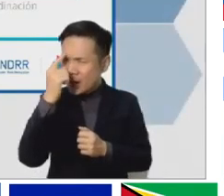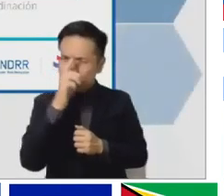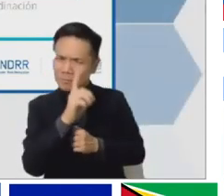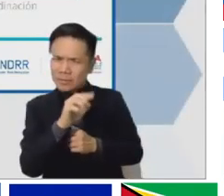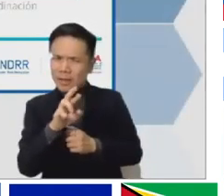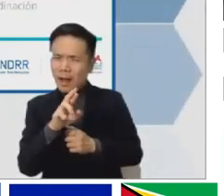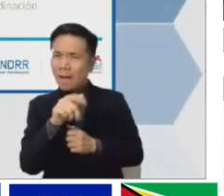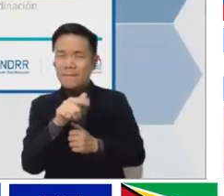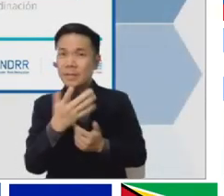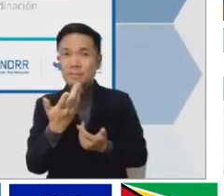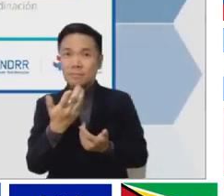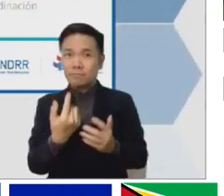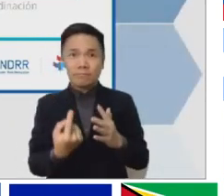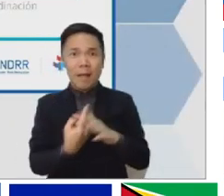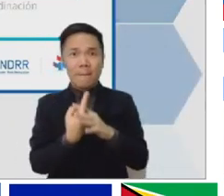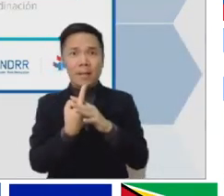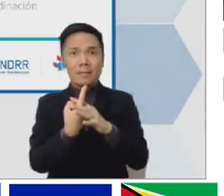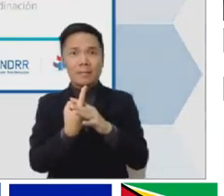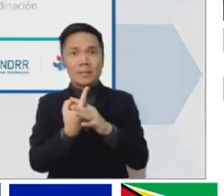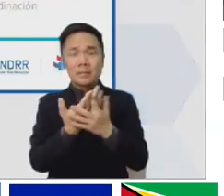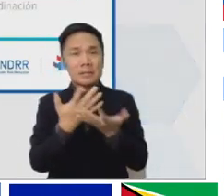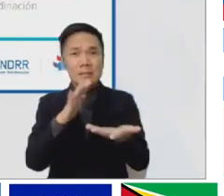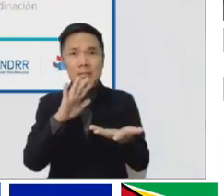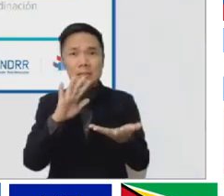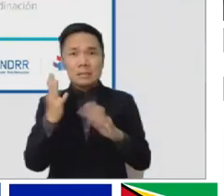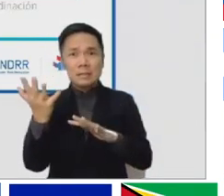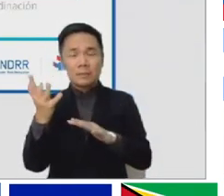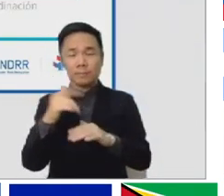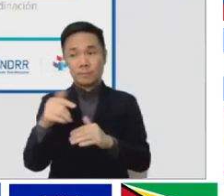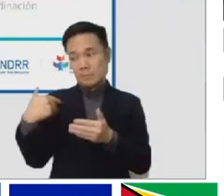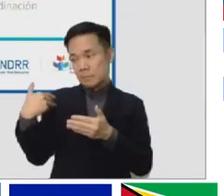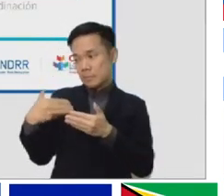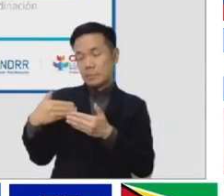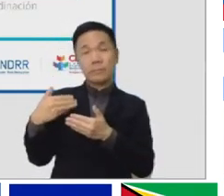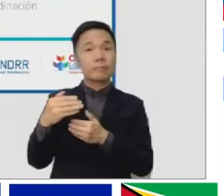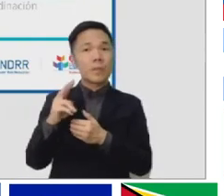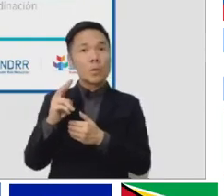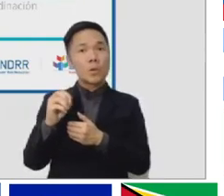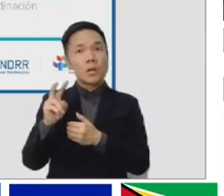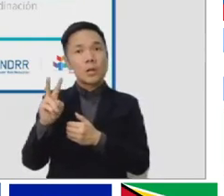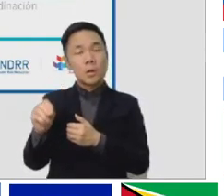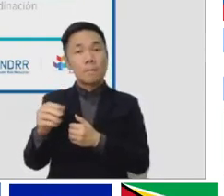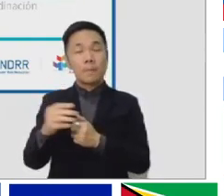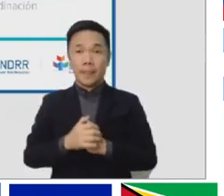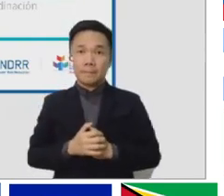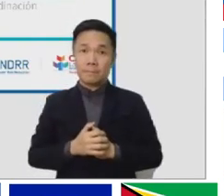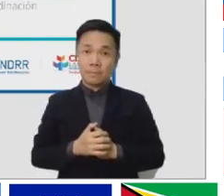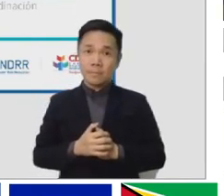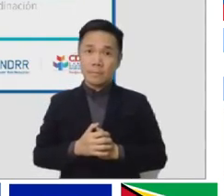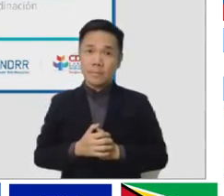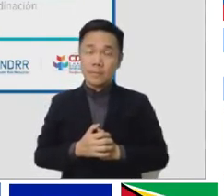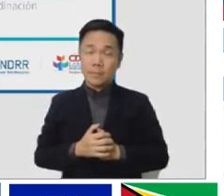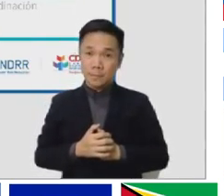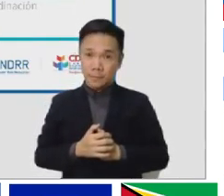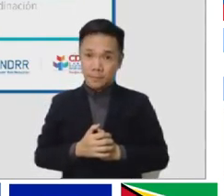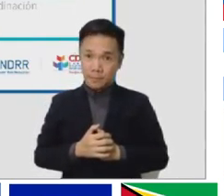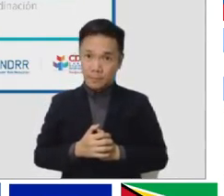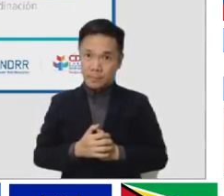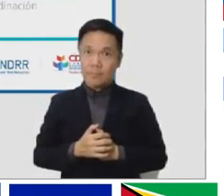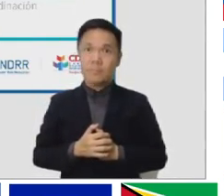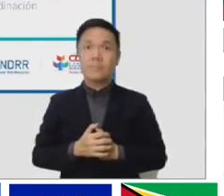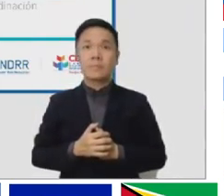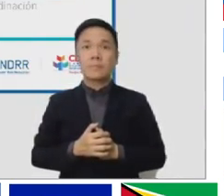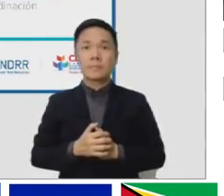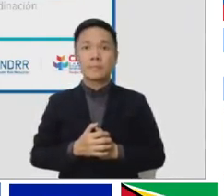emergencies. Ever since 2020, of course, we have had a bigger challenge, at least, or